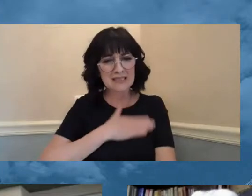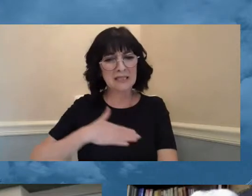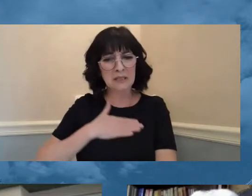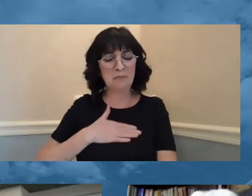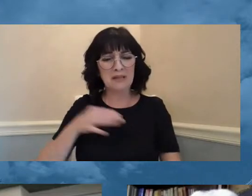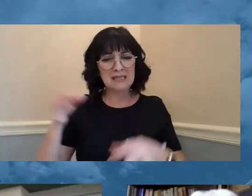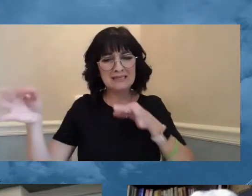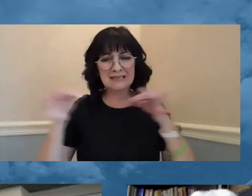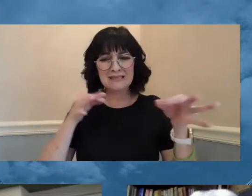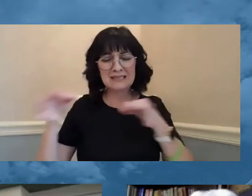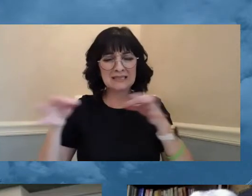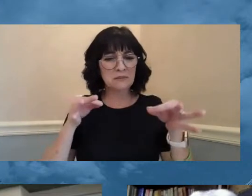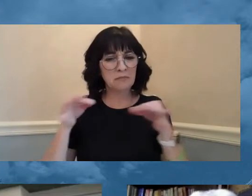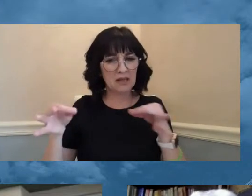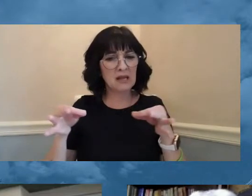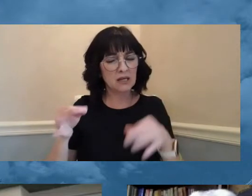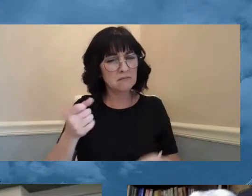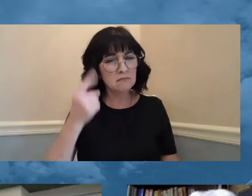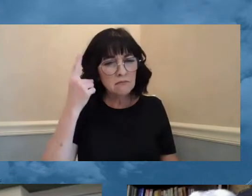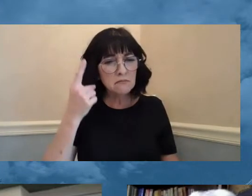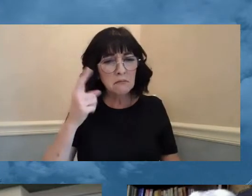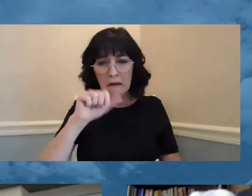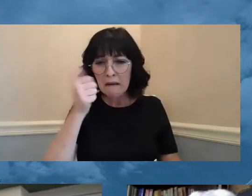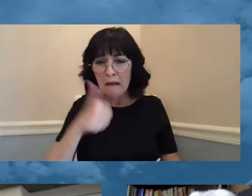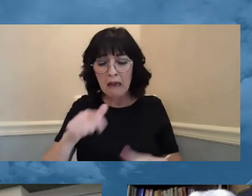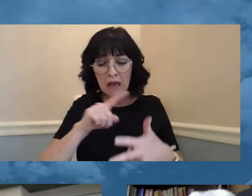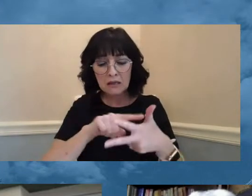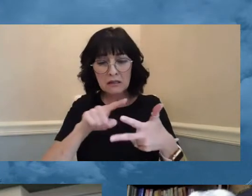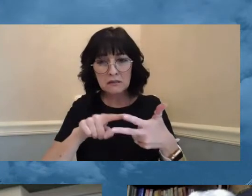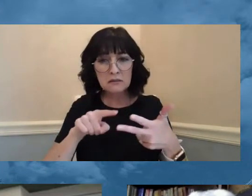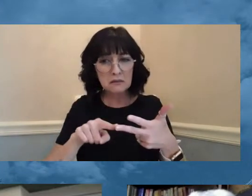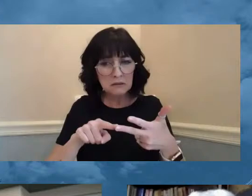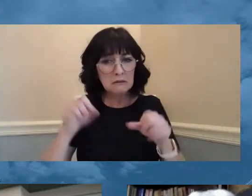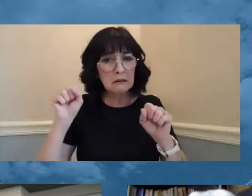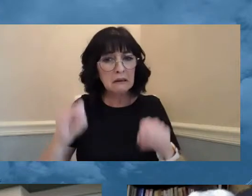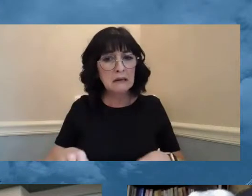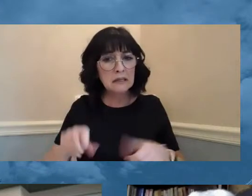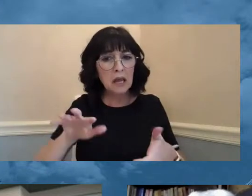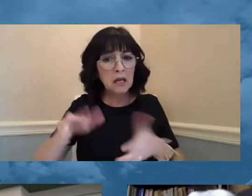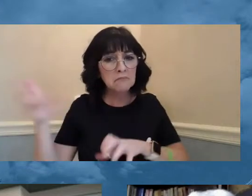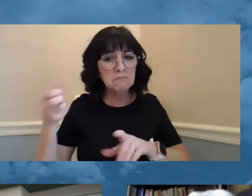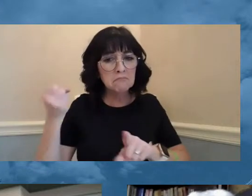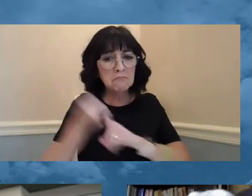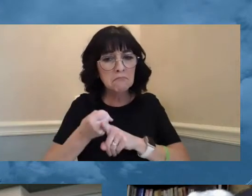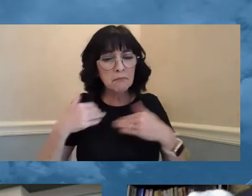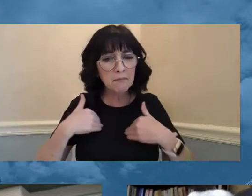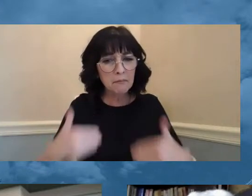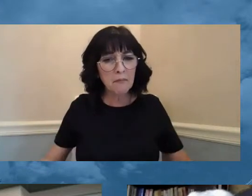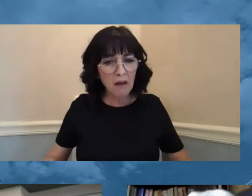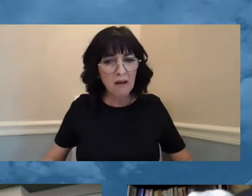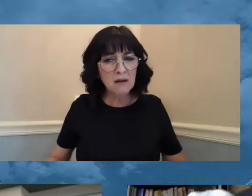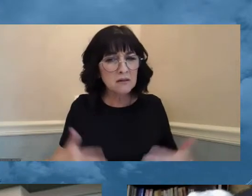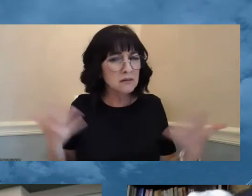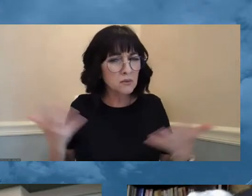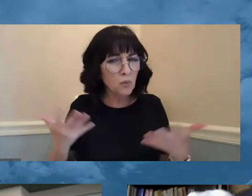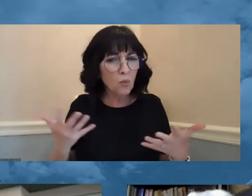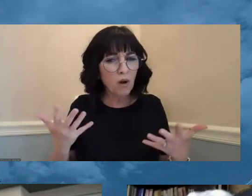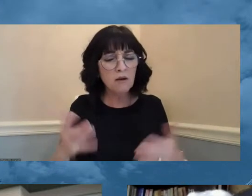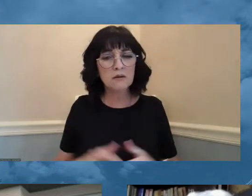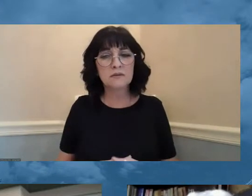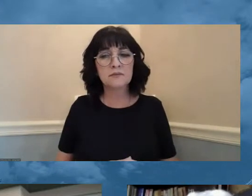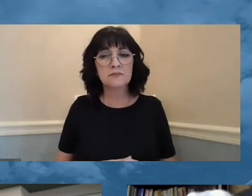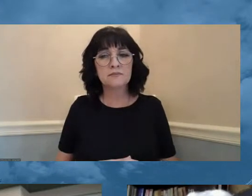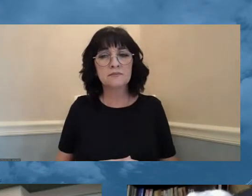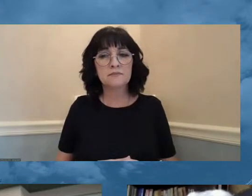about potential side effects? Are there differences in side effects among the vaccines? And could you just elaborate on that a bit? Yeah, I mean, in